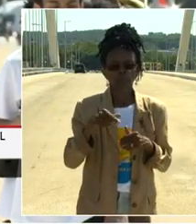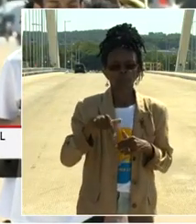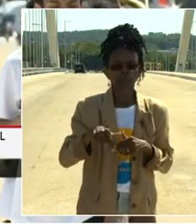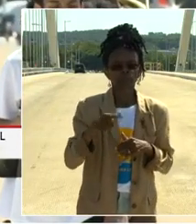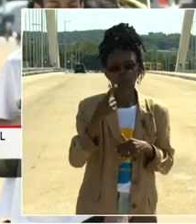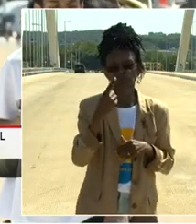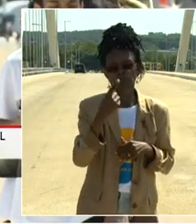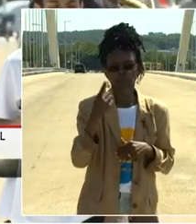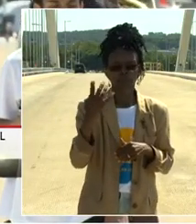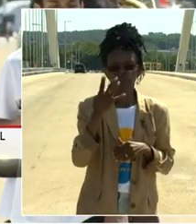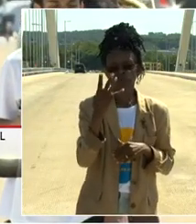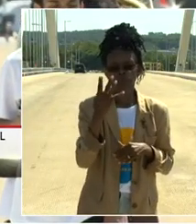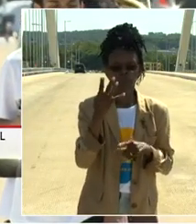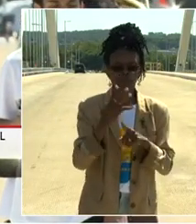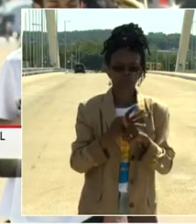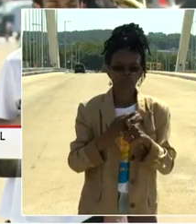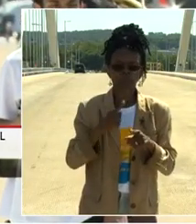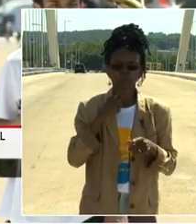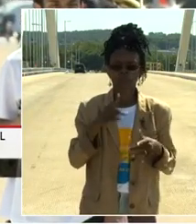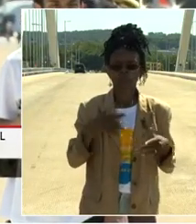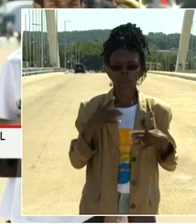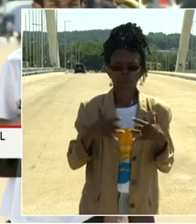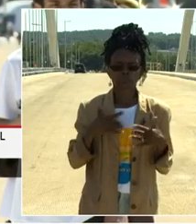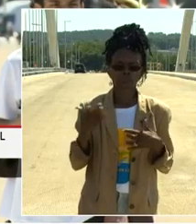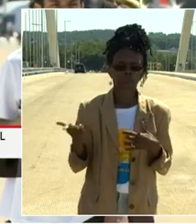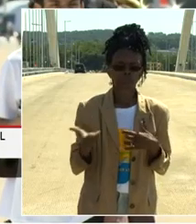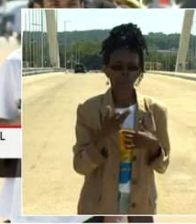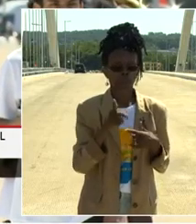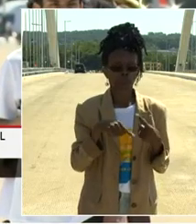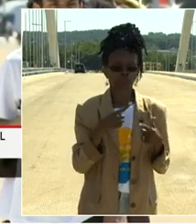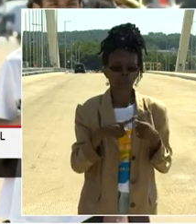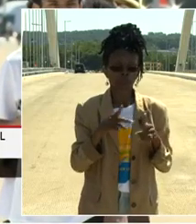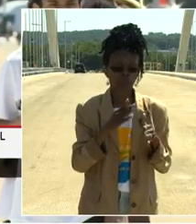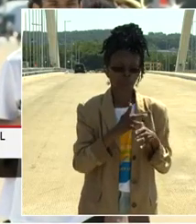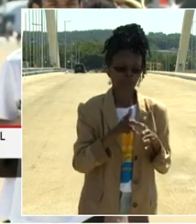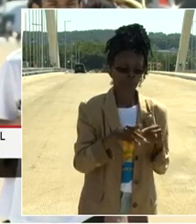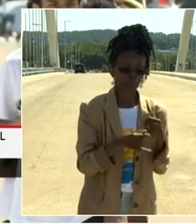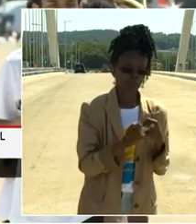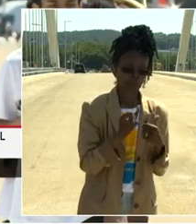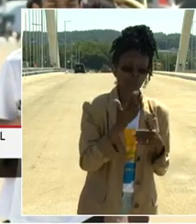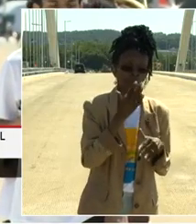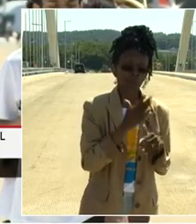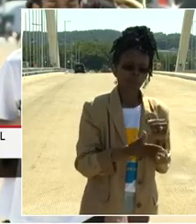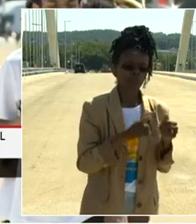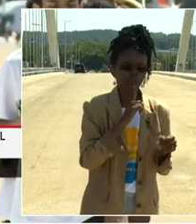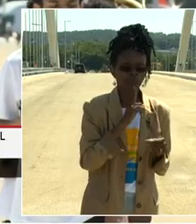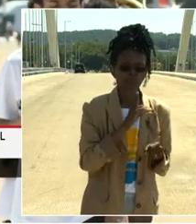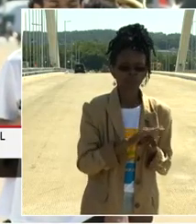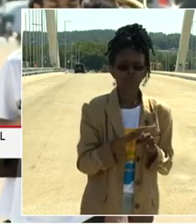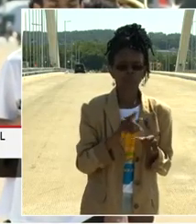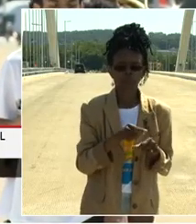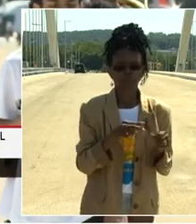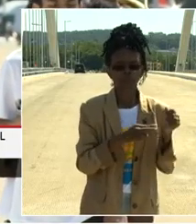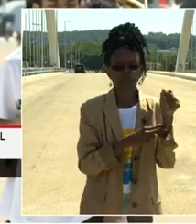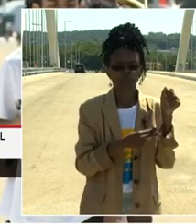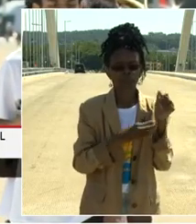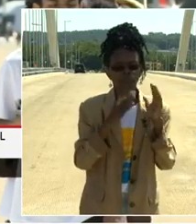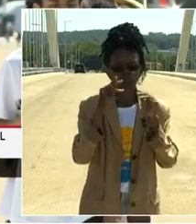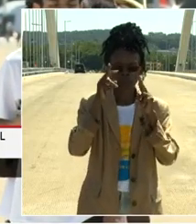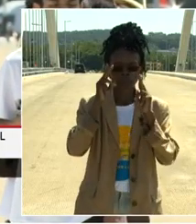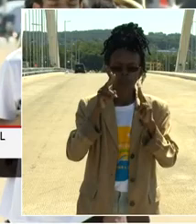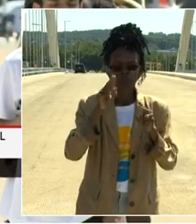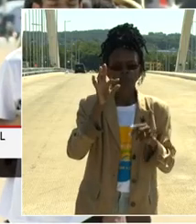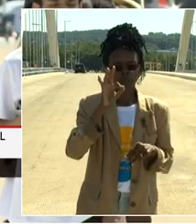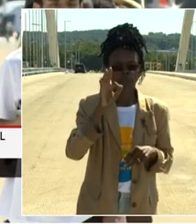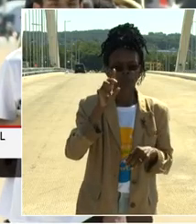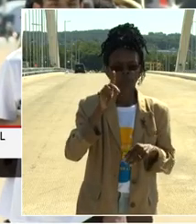all of you back in the spring when we finish this project and officially dedicate the bridge in Frederick Douglass's honor. So thank you again